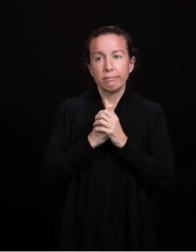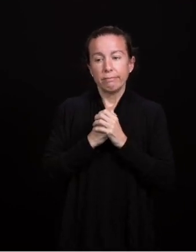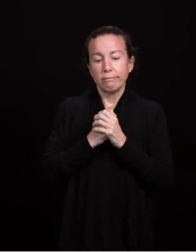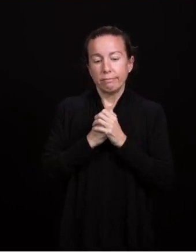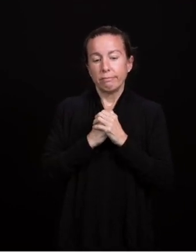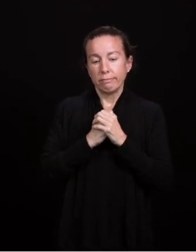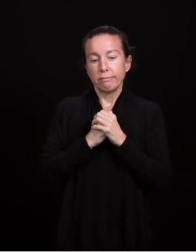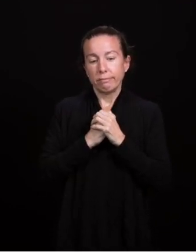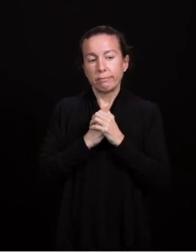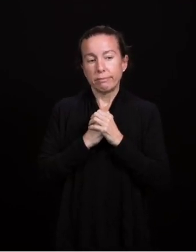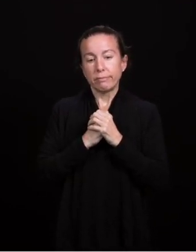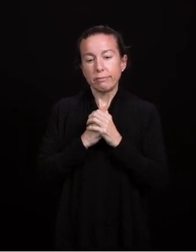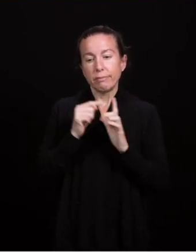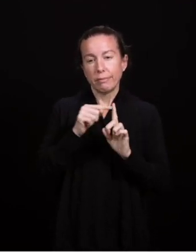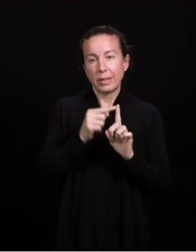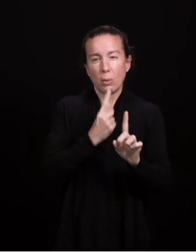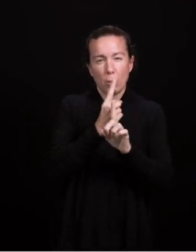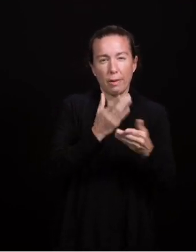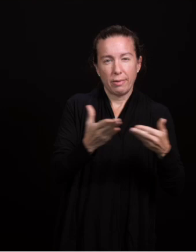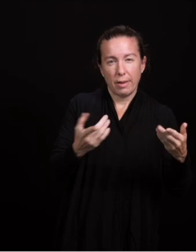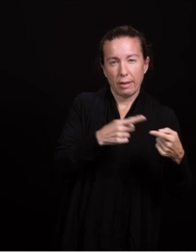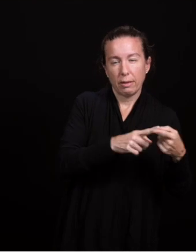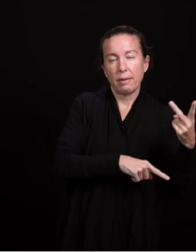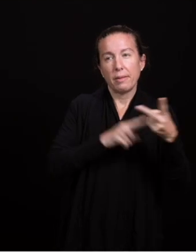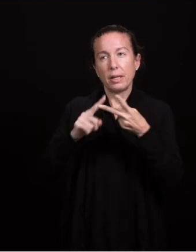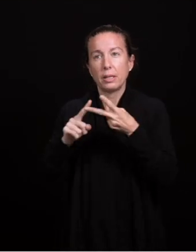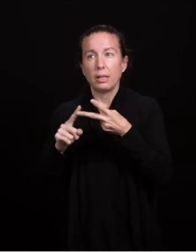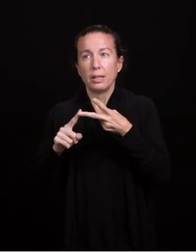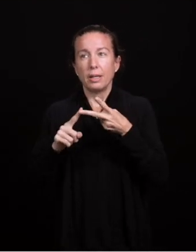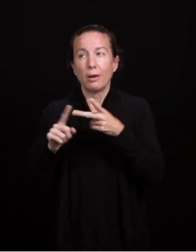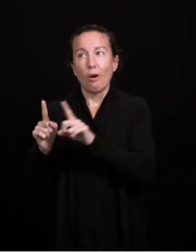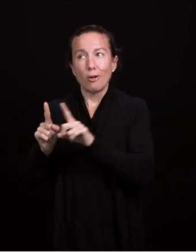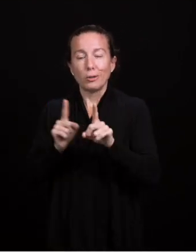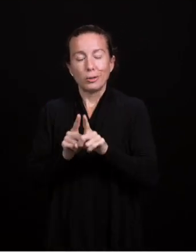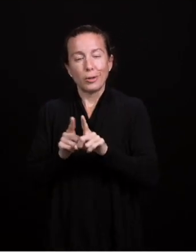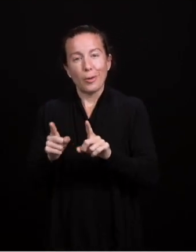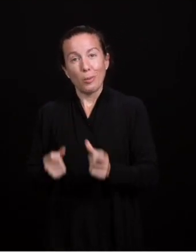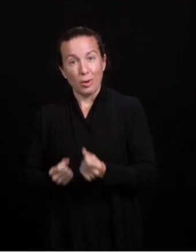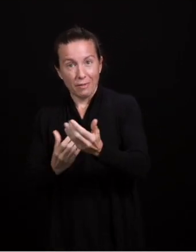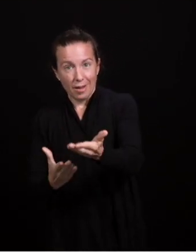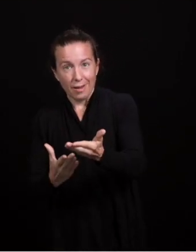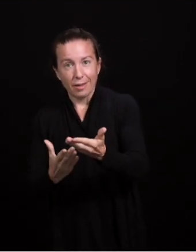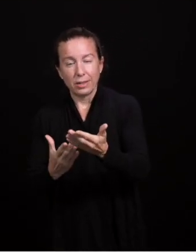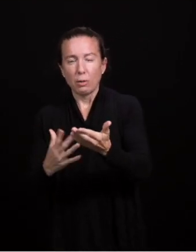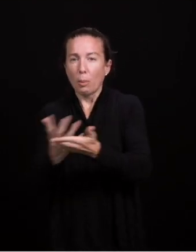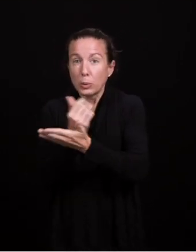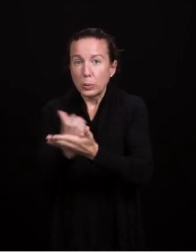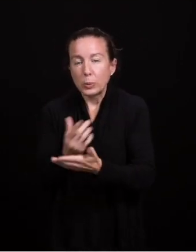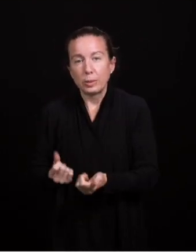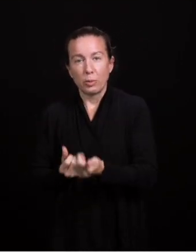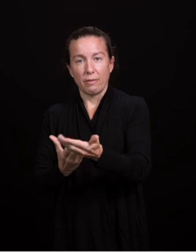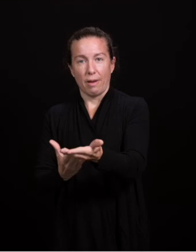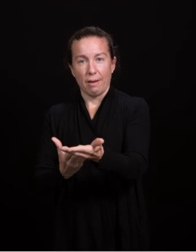I think it was to again provide the opportunities that